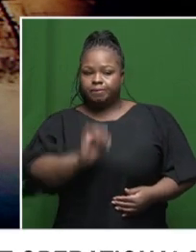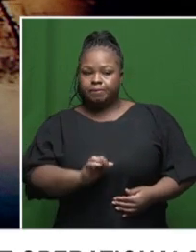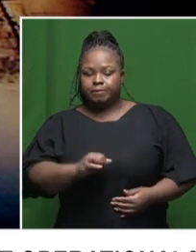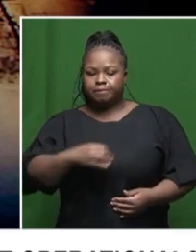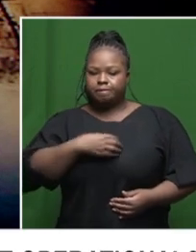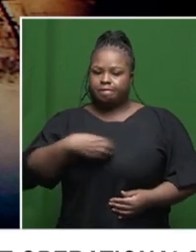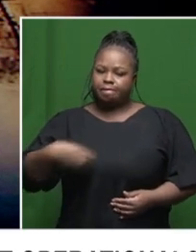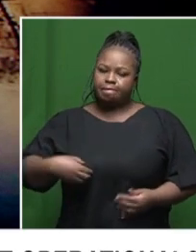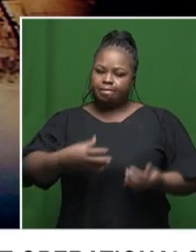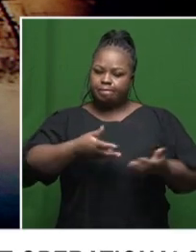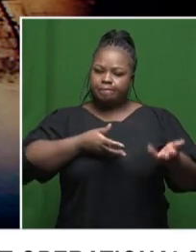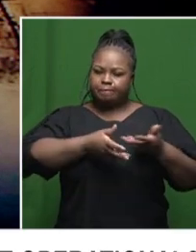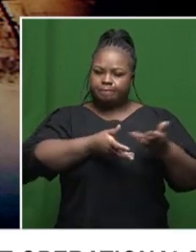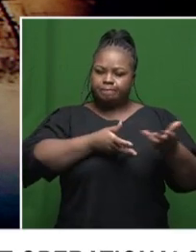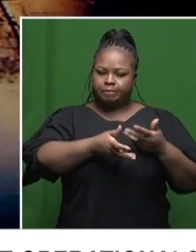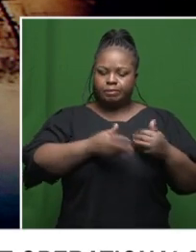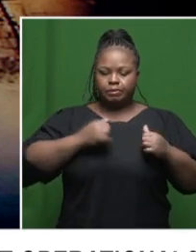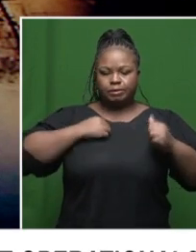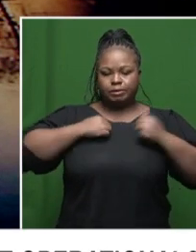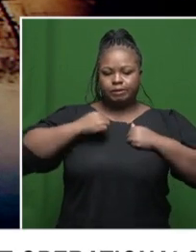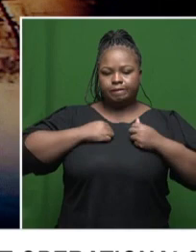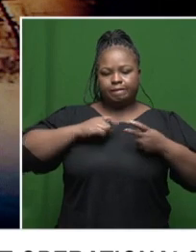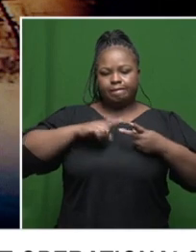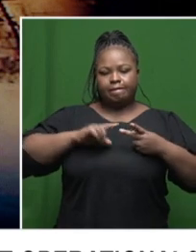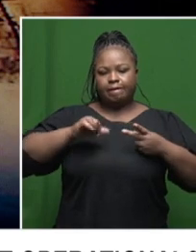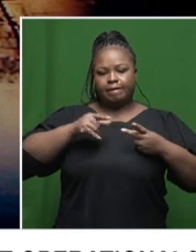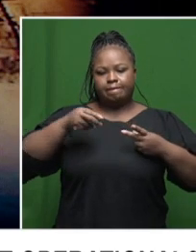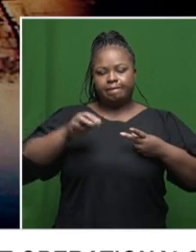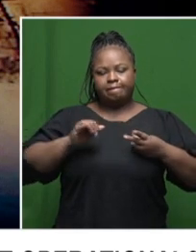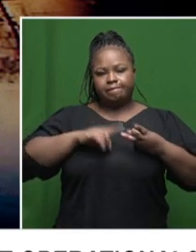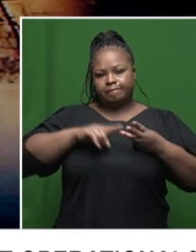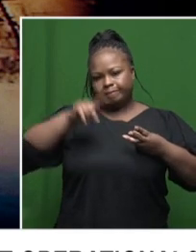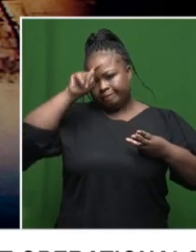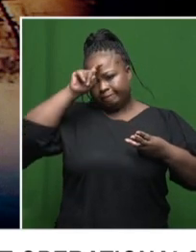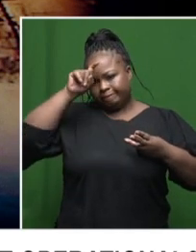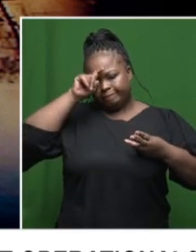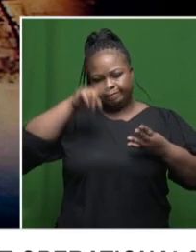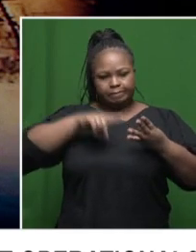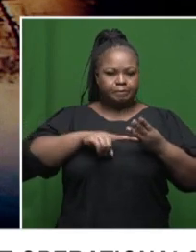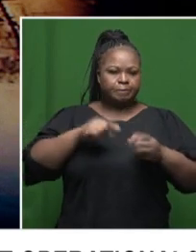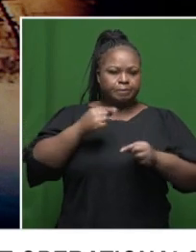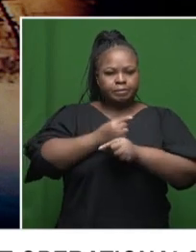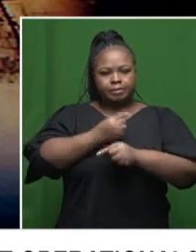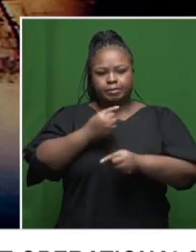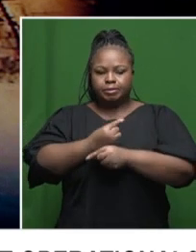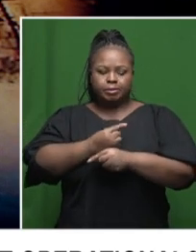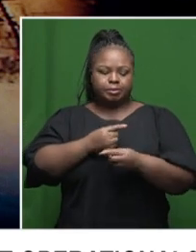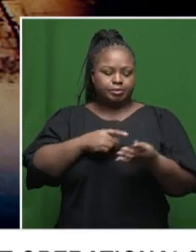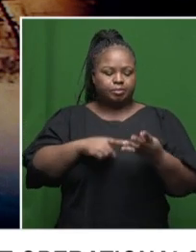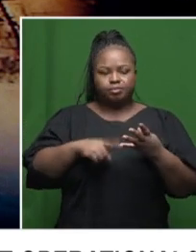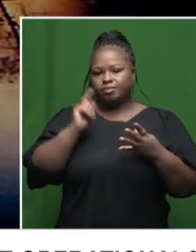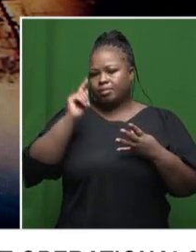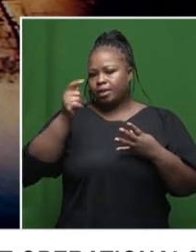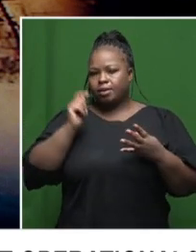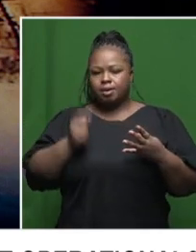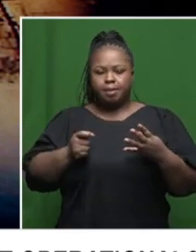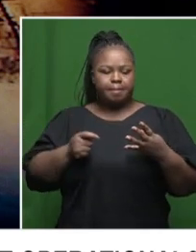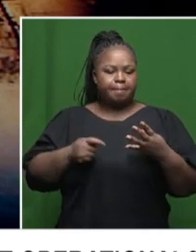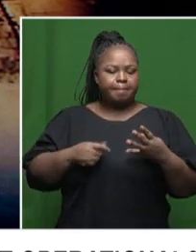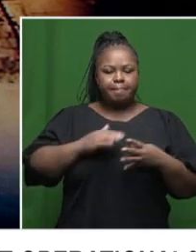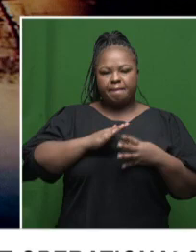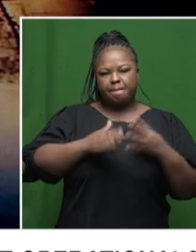think from Rwanda, Paul Kagame, Egyptian President, a Ghanaian President, the Kenyan President, Uhuru